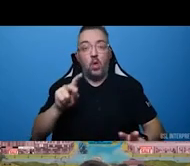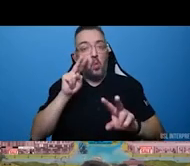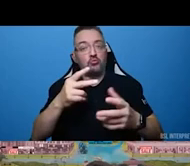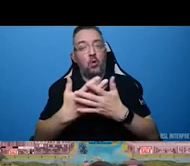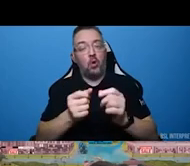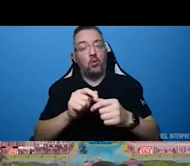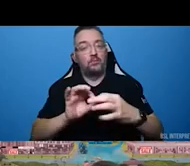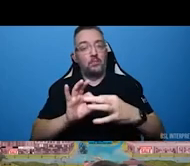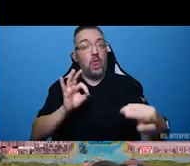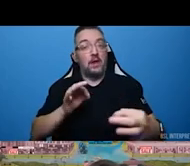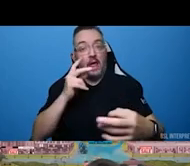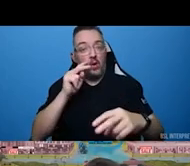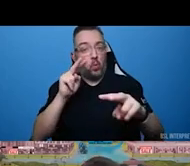chat.